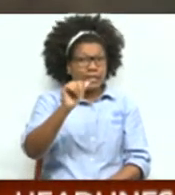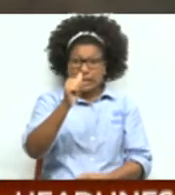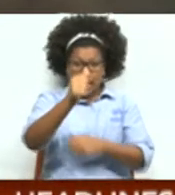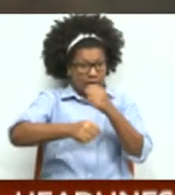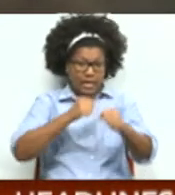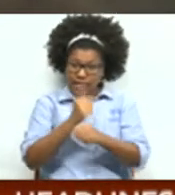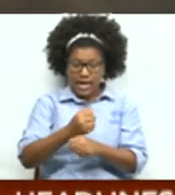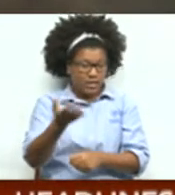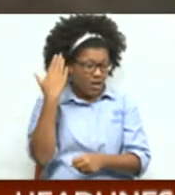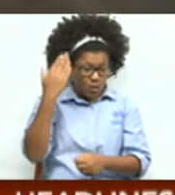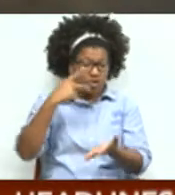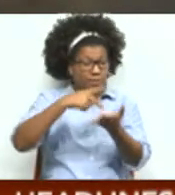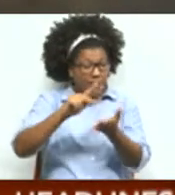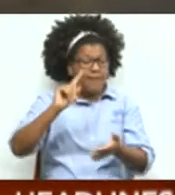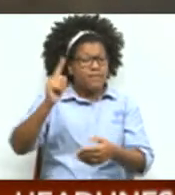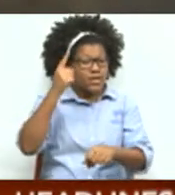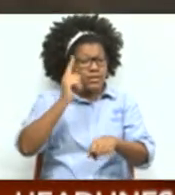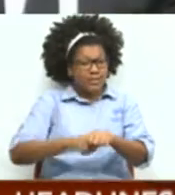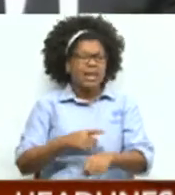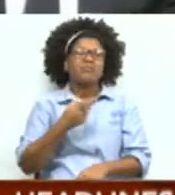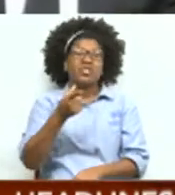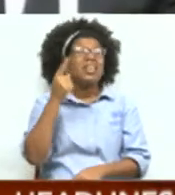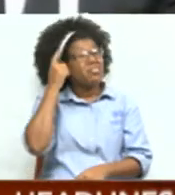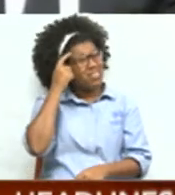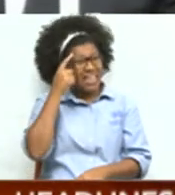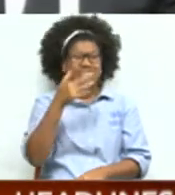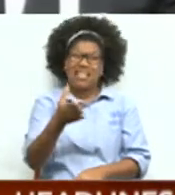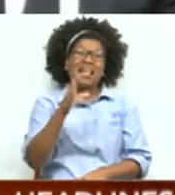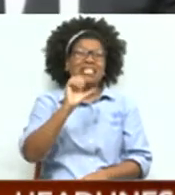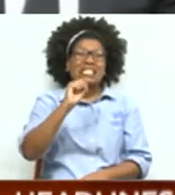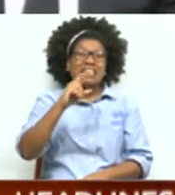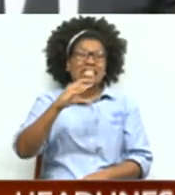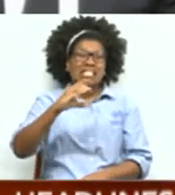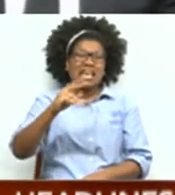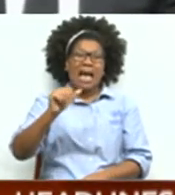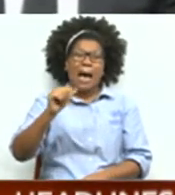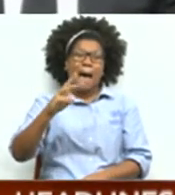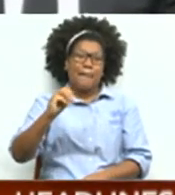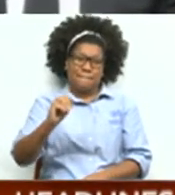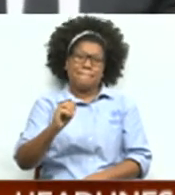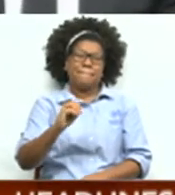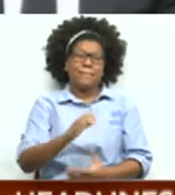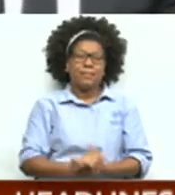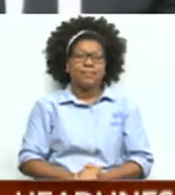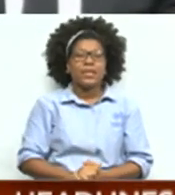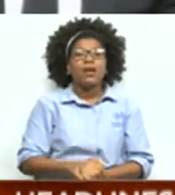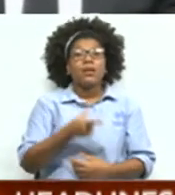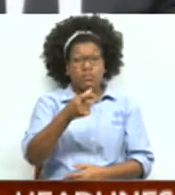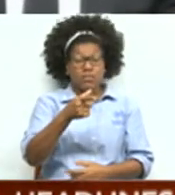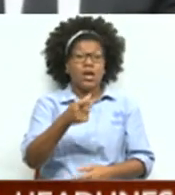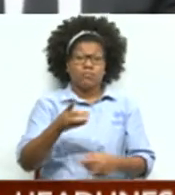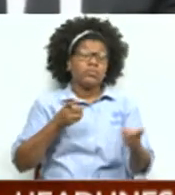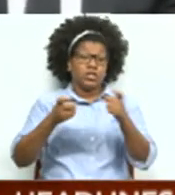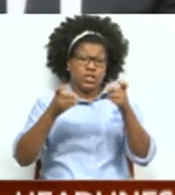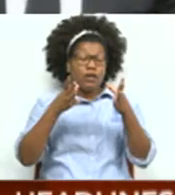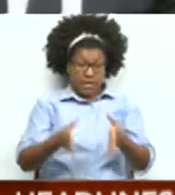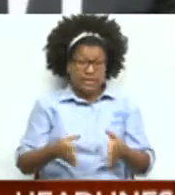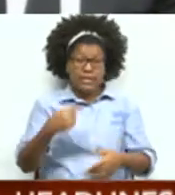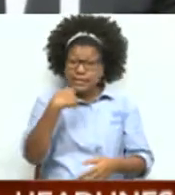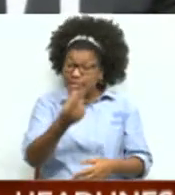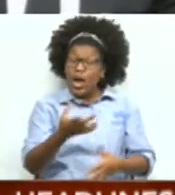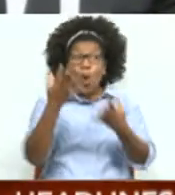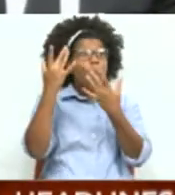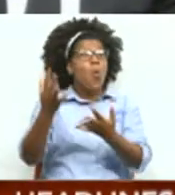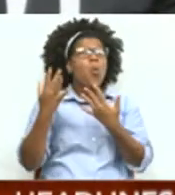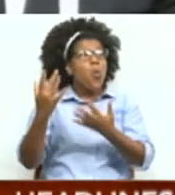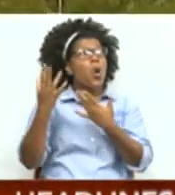she's been conned. Policy Consultants Director Dr. Carson Charles says the company is waiting for final regional corporation approval.